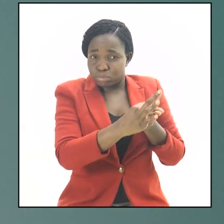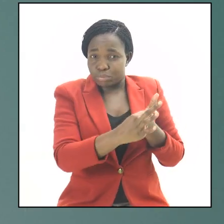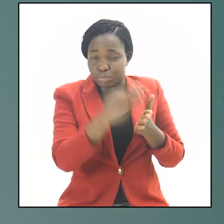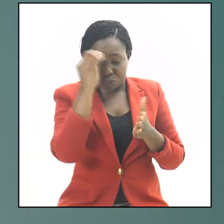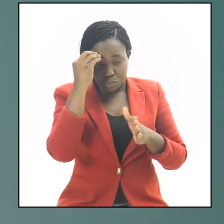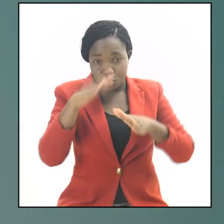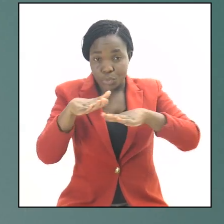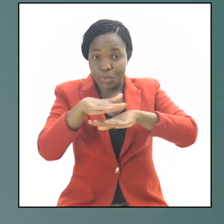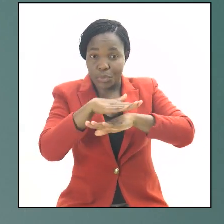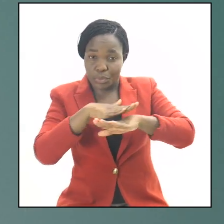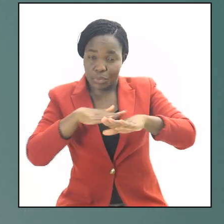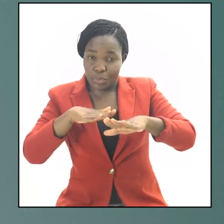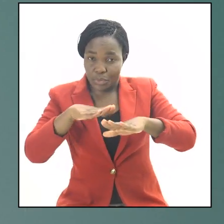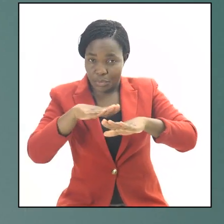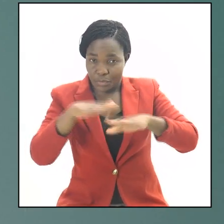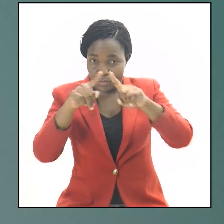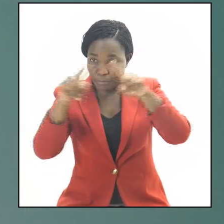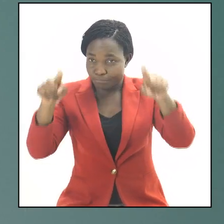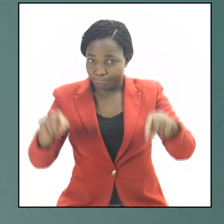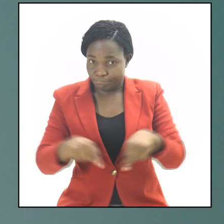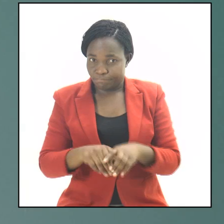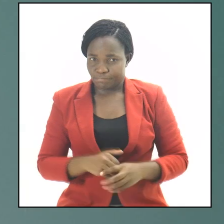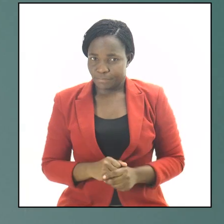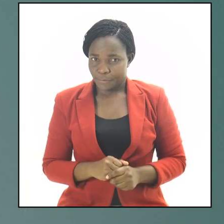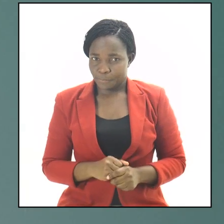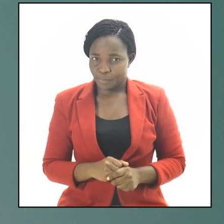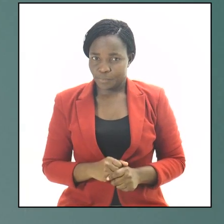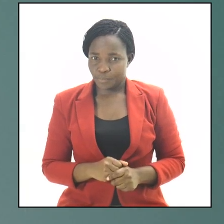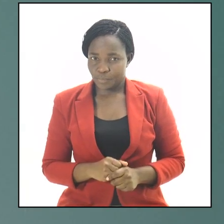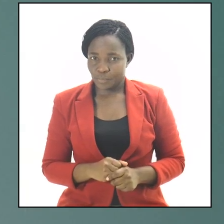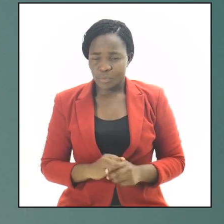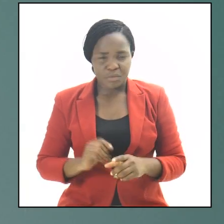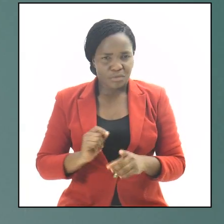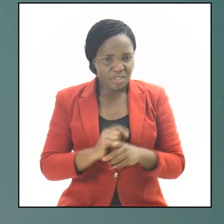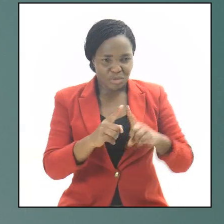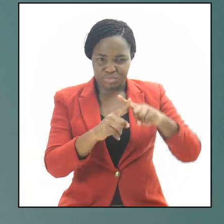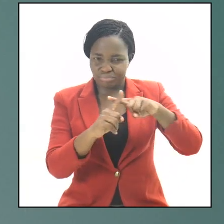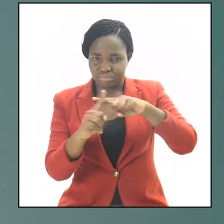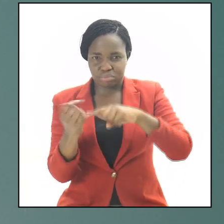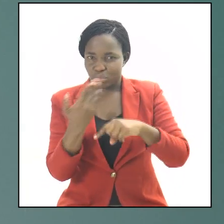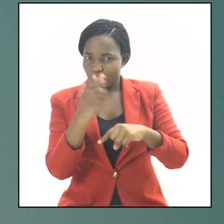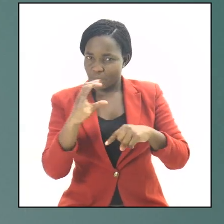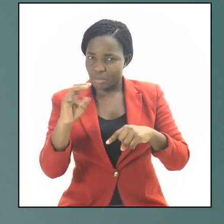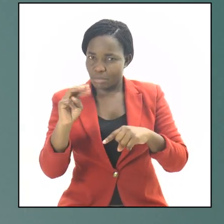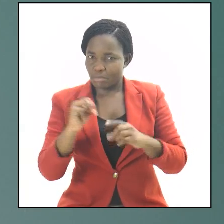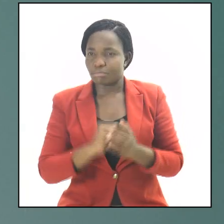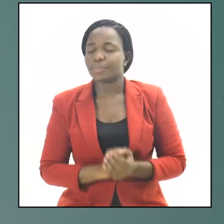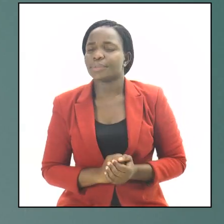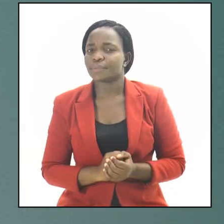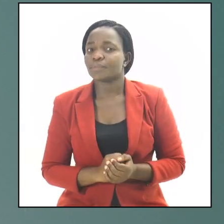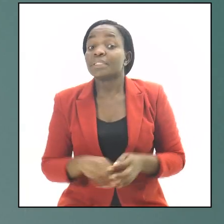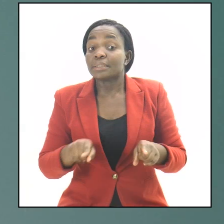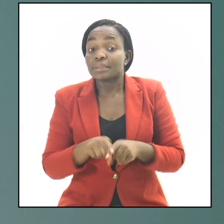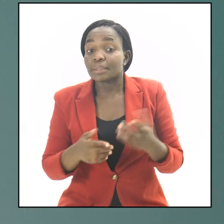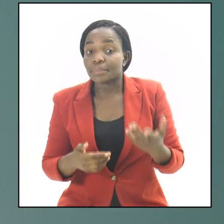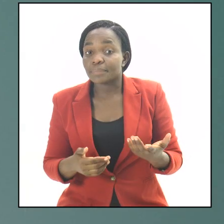a rectangular object. Rather than adding up all the rows of centimeter blocks, it is the same as